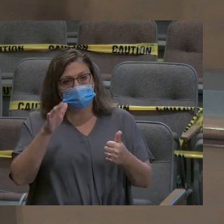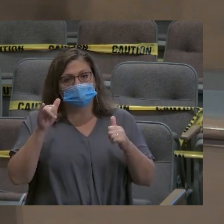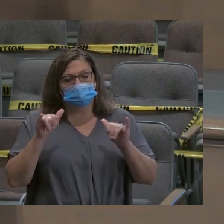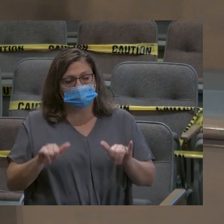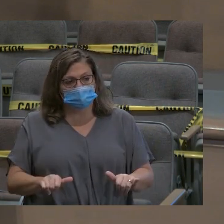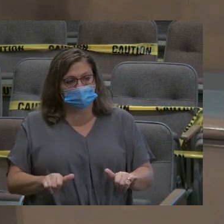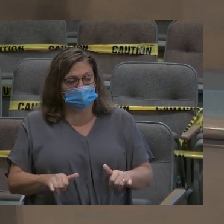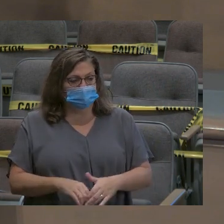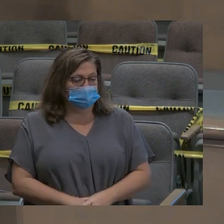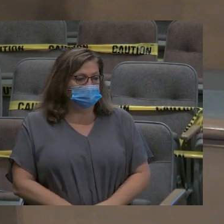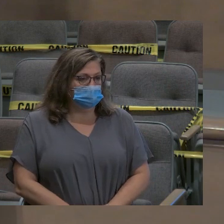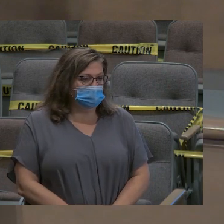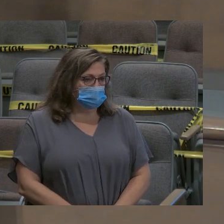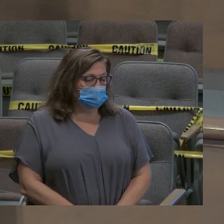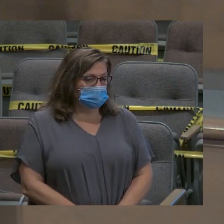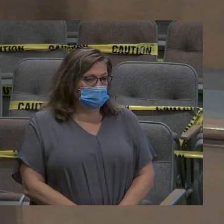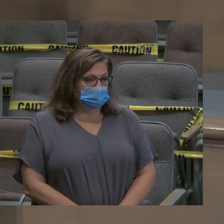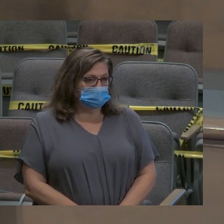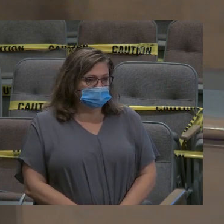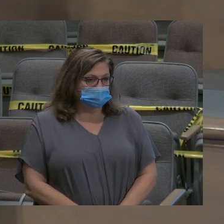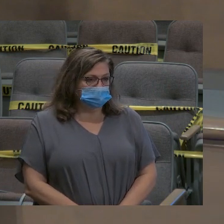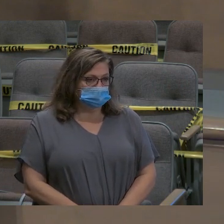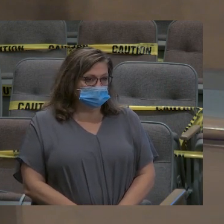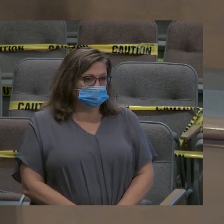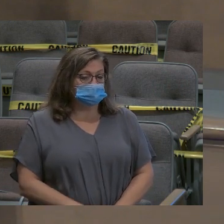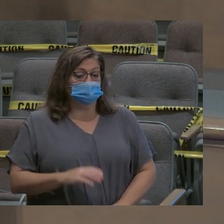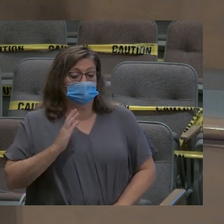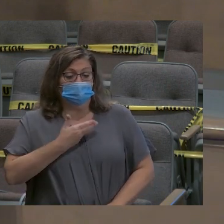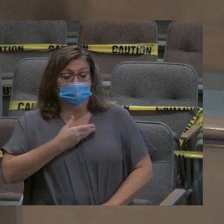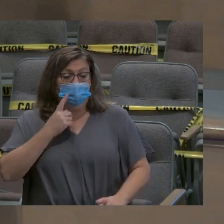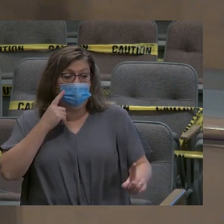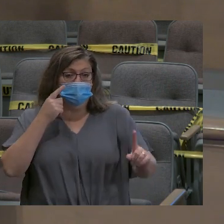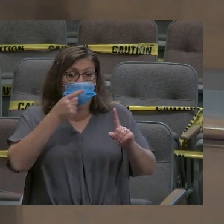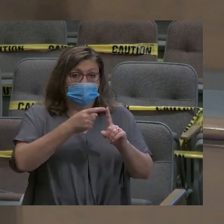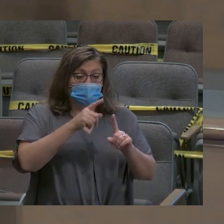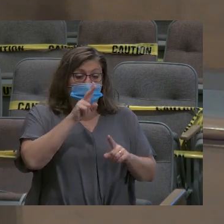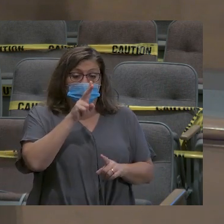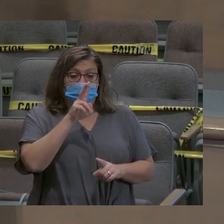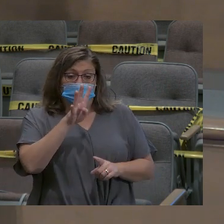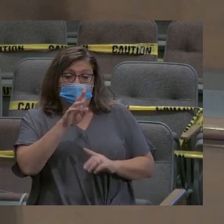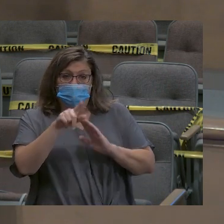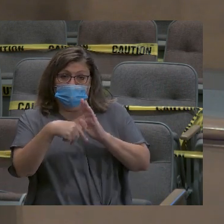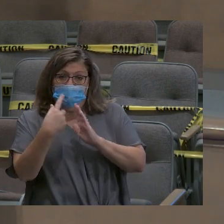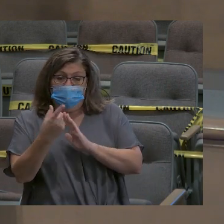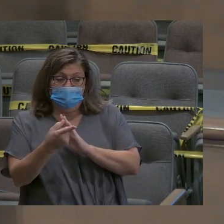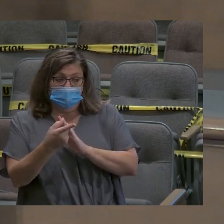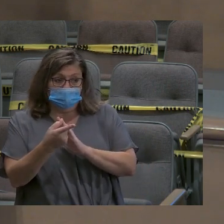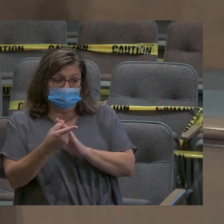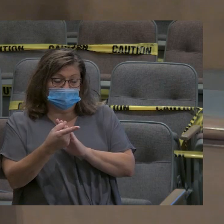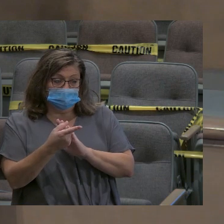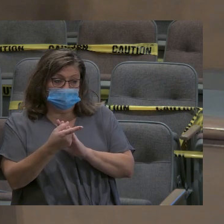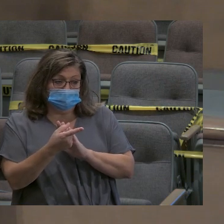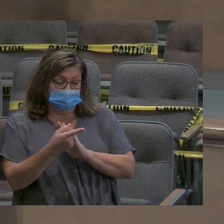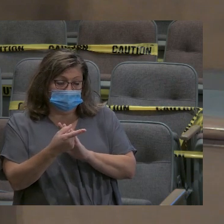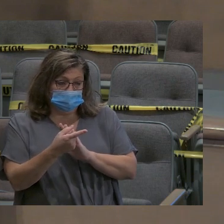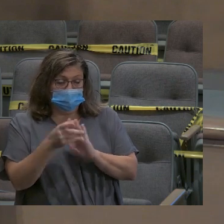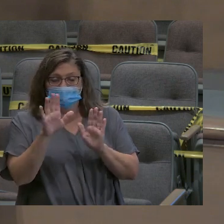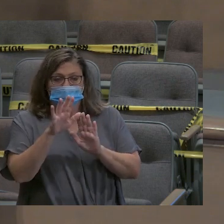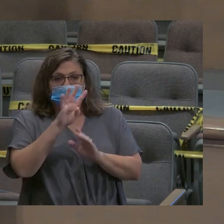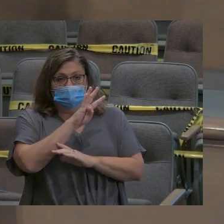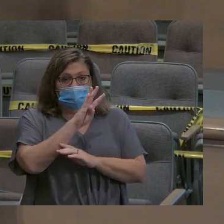lot. Our goal is to get down to 24 hours, but 48 hours is a pretty good turnaround time when you're